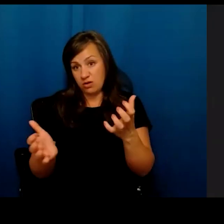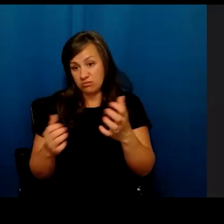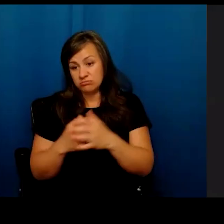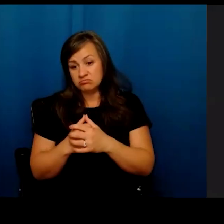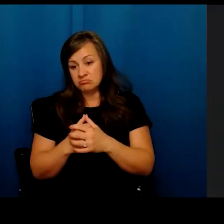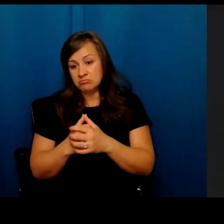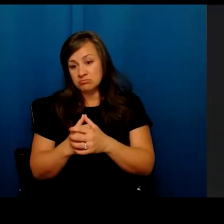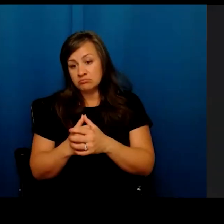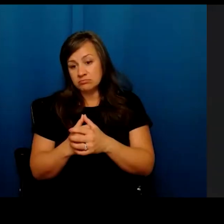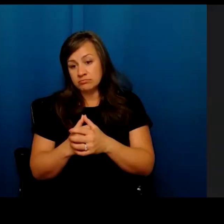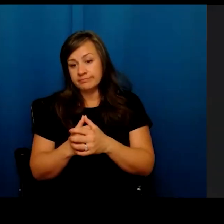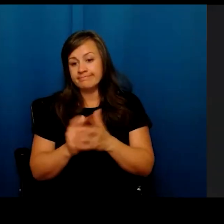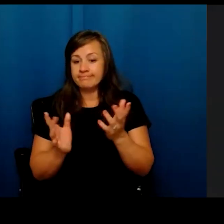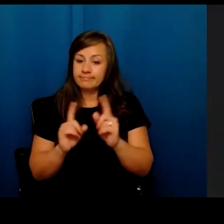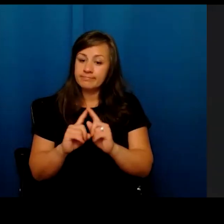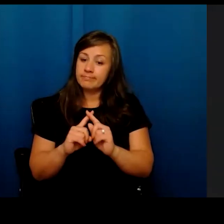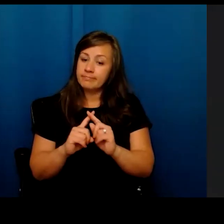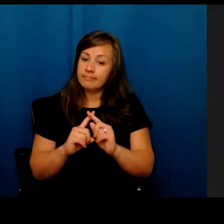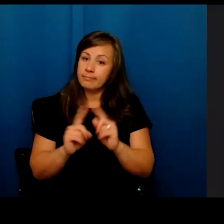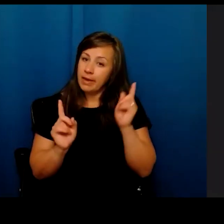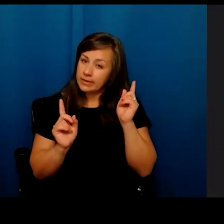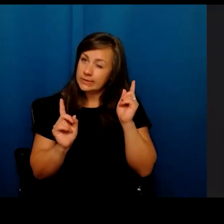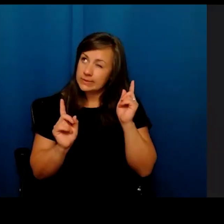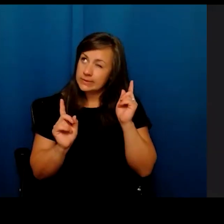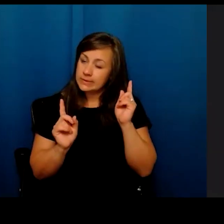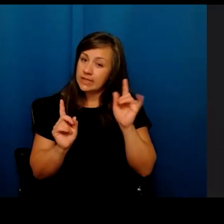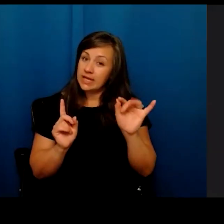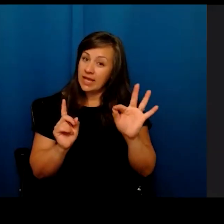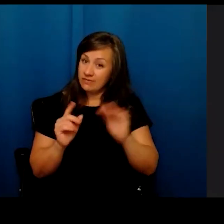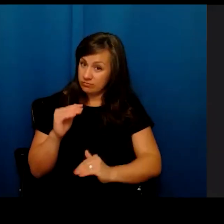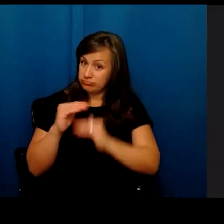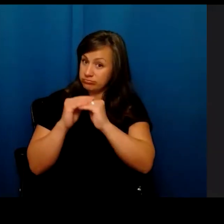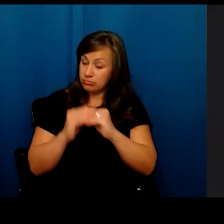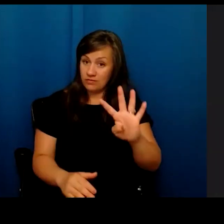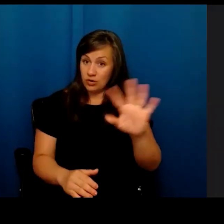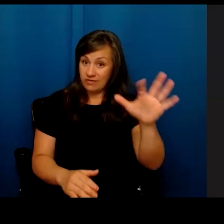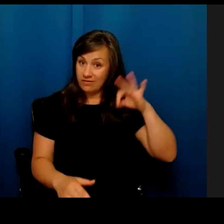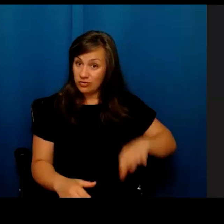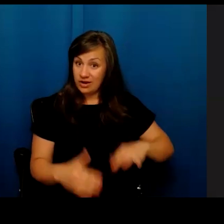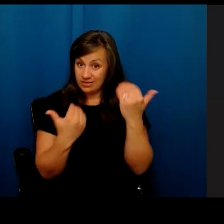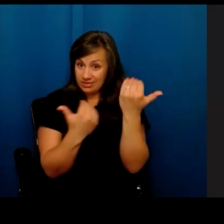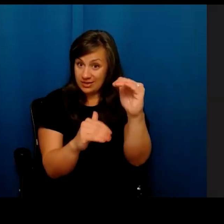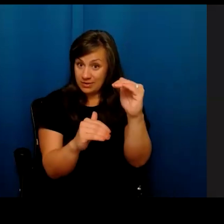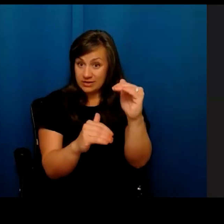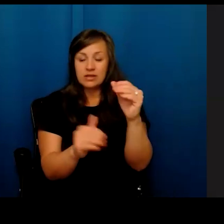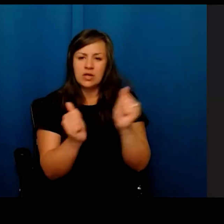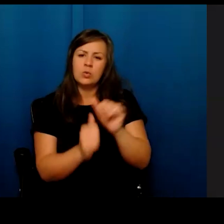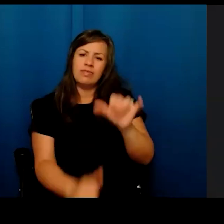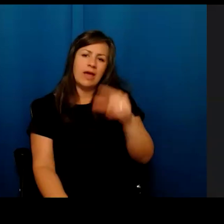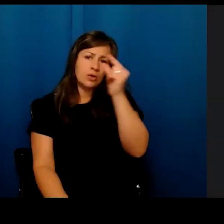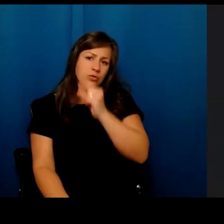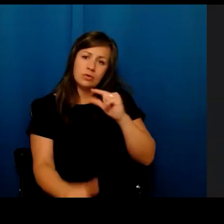it, but at some point you're going to hit the 45 credit limit. And with the Google